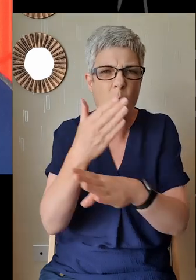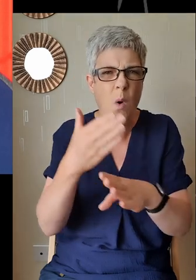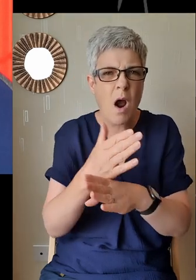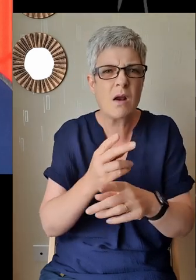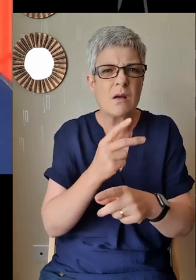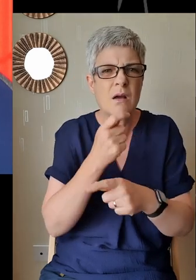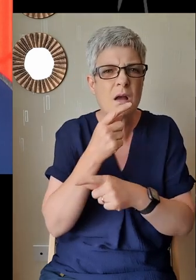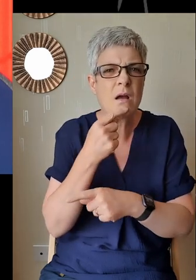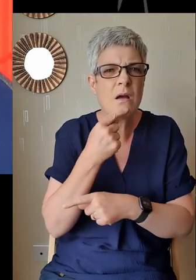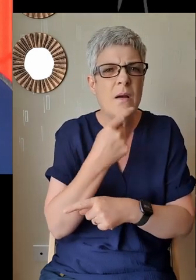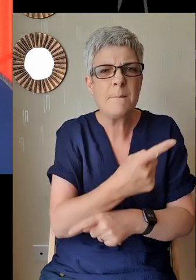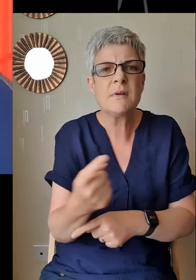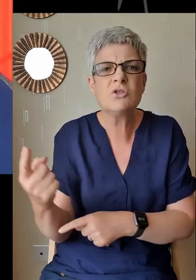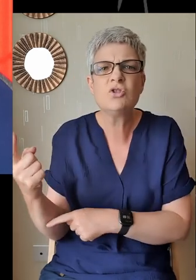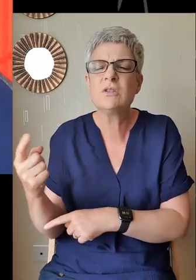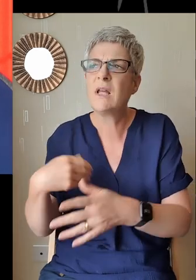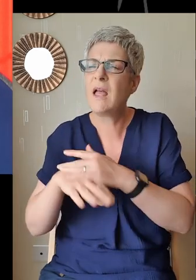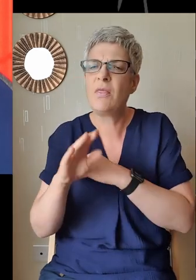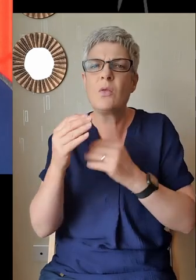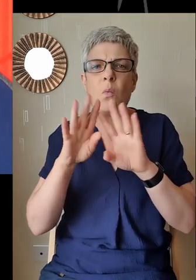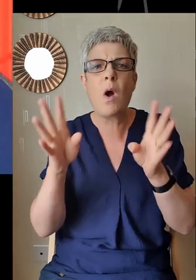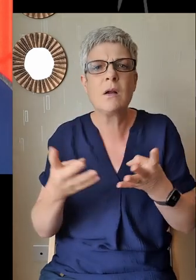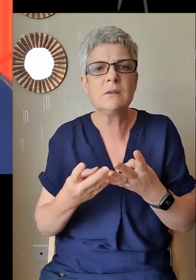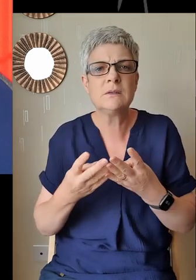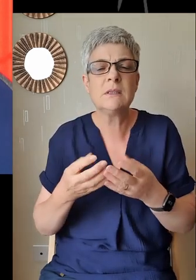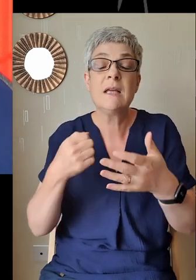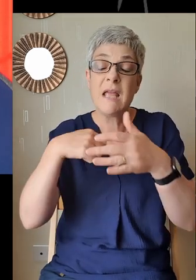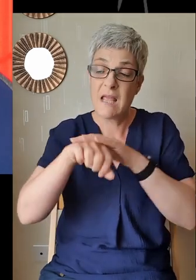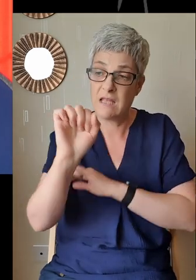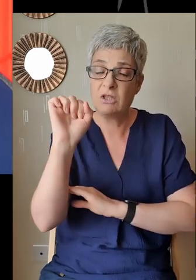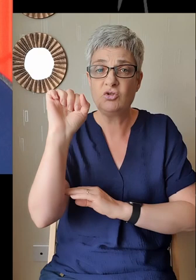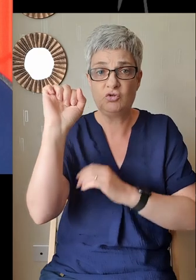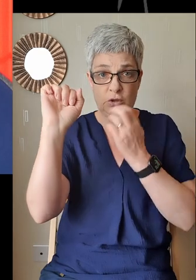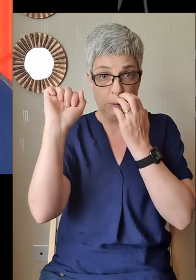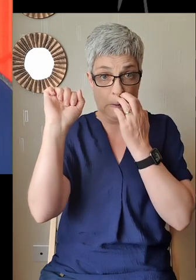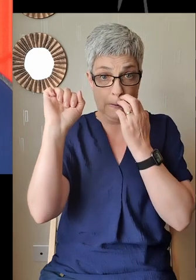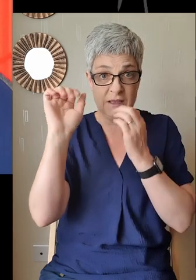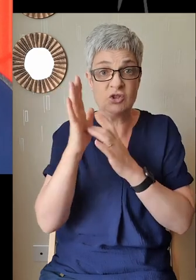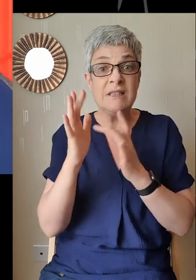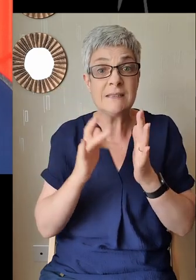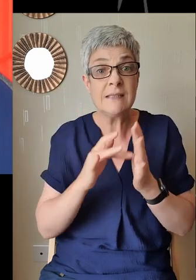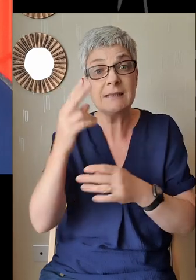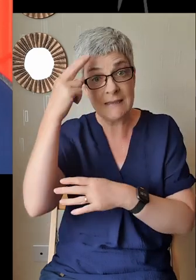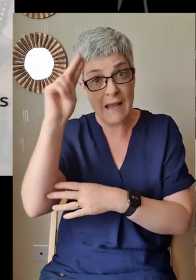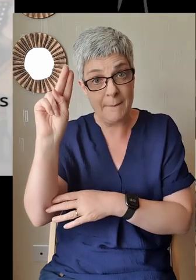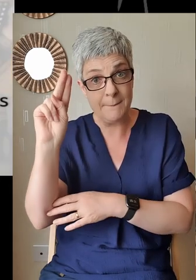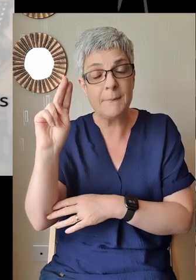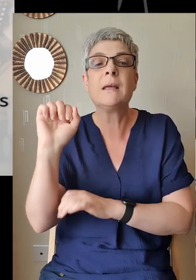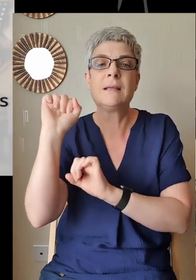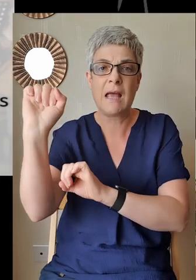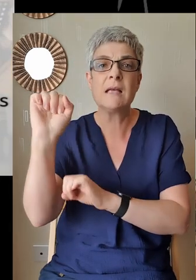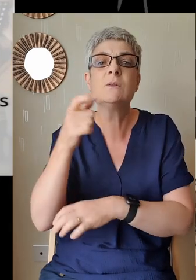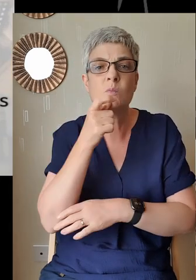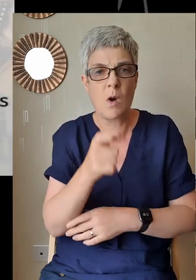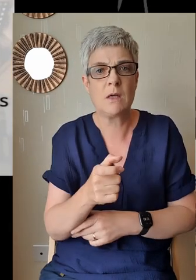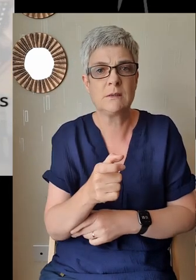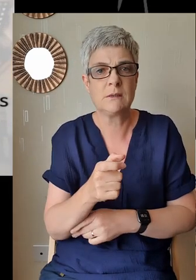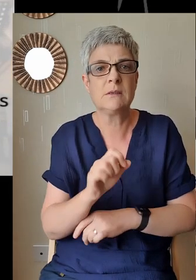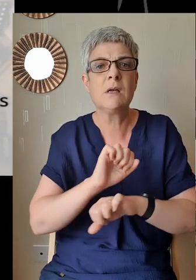In Jesus' name. And in his words, we give you our prayers. Our Father.